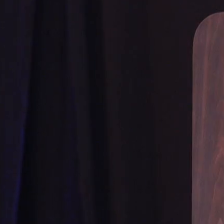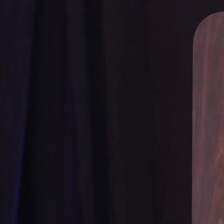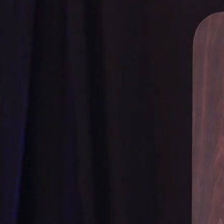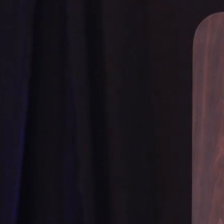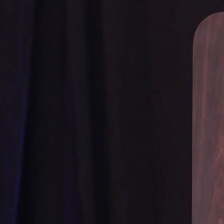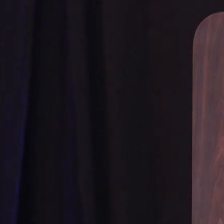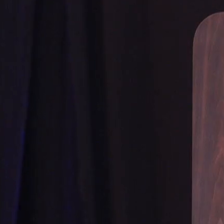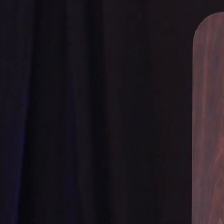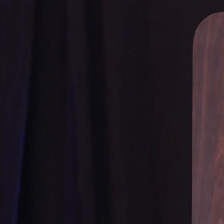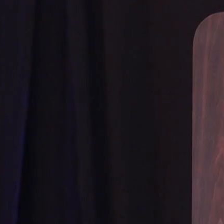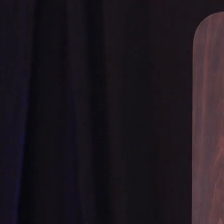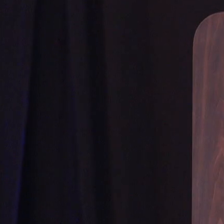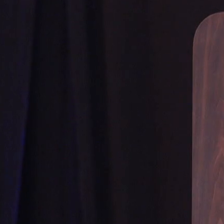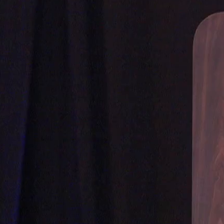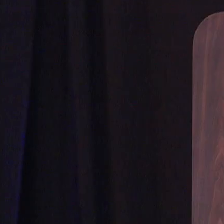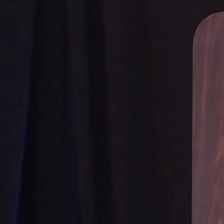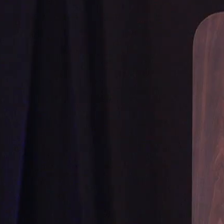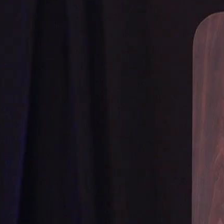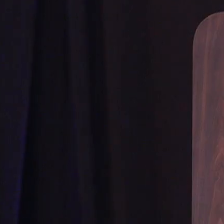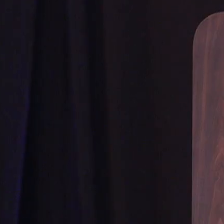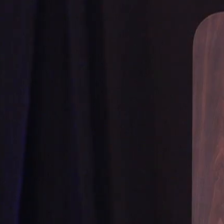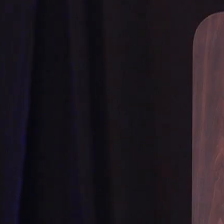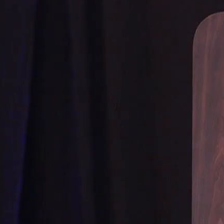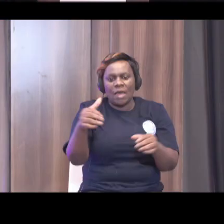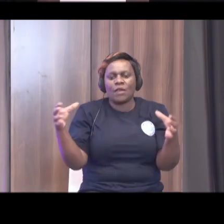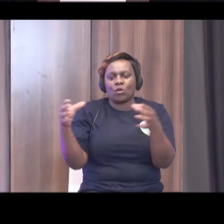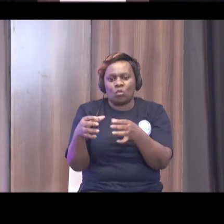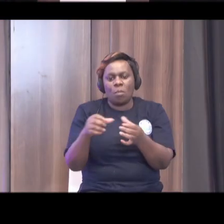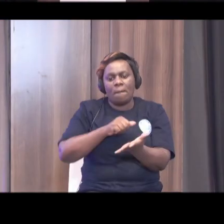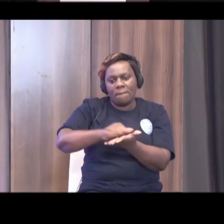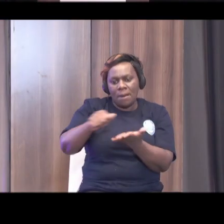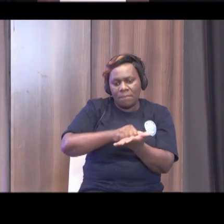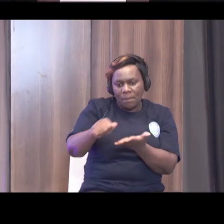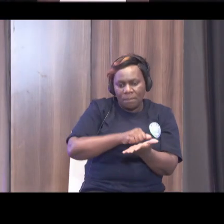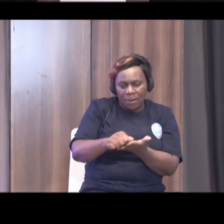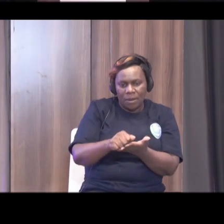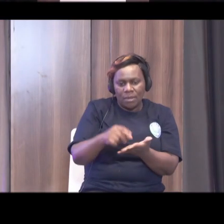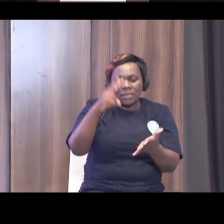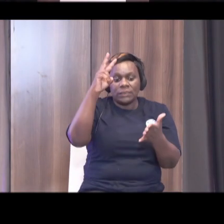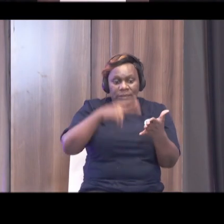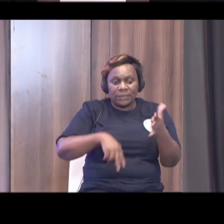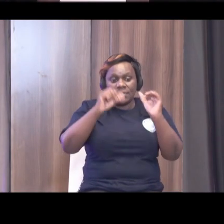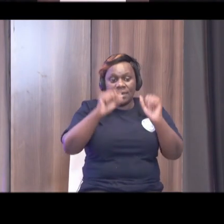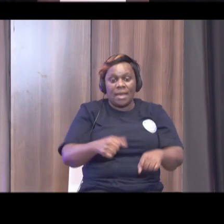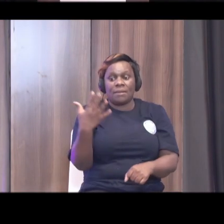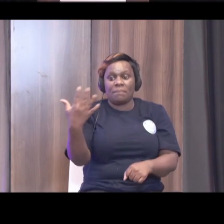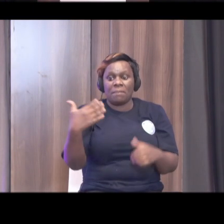some secondary modeling methods using methods that other groups have published, and you can read about those in the paper.